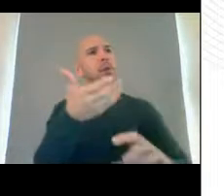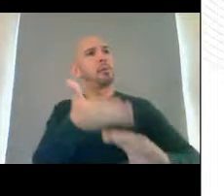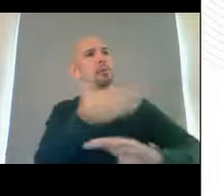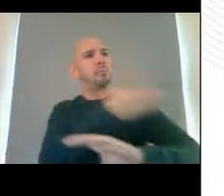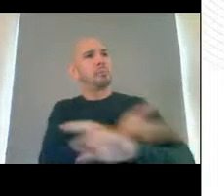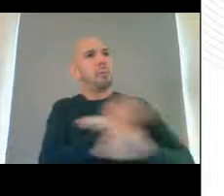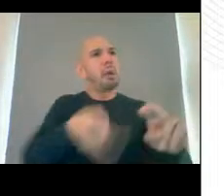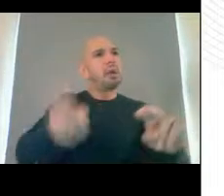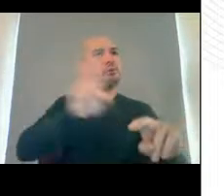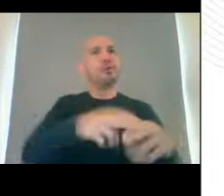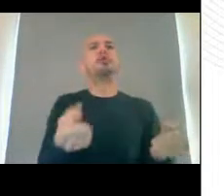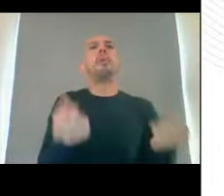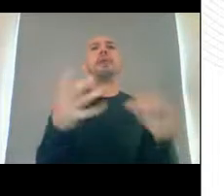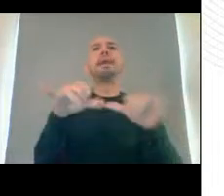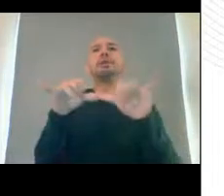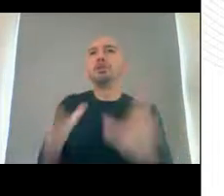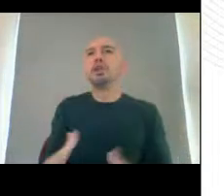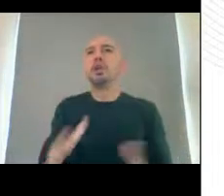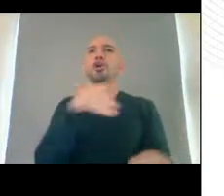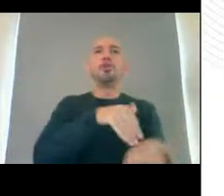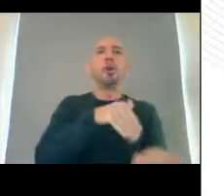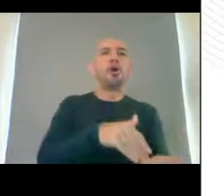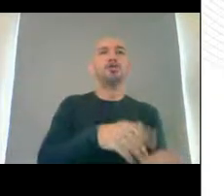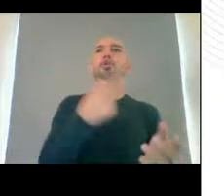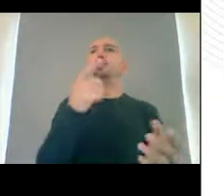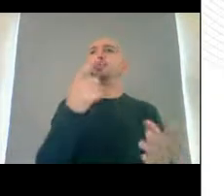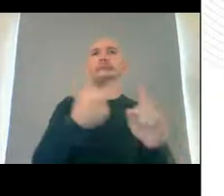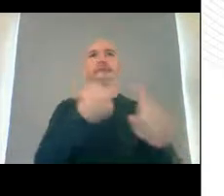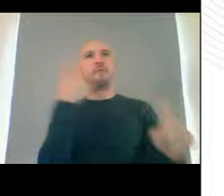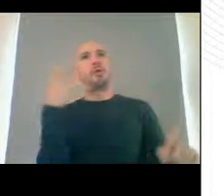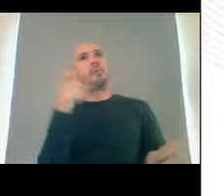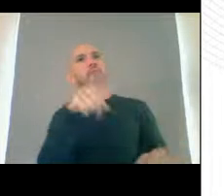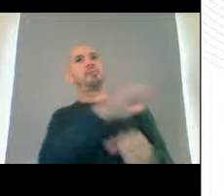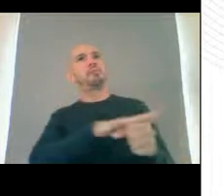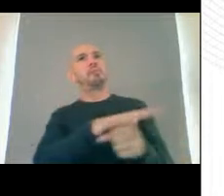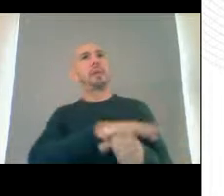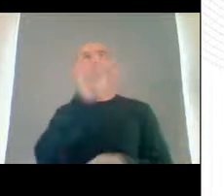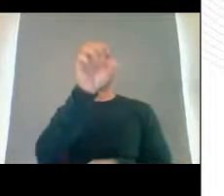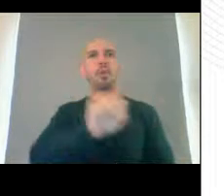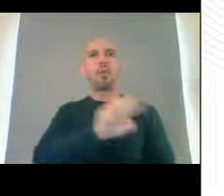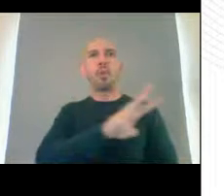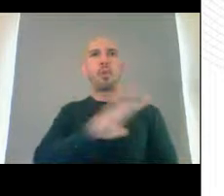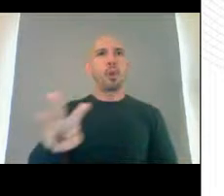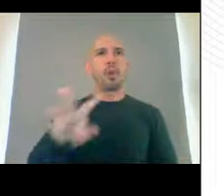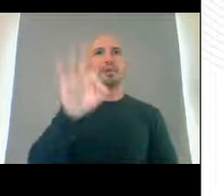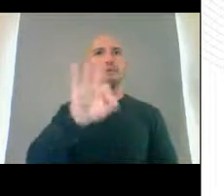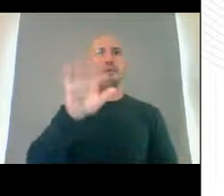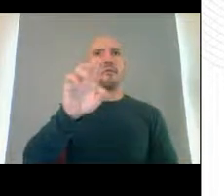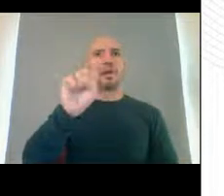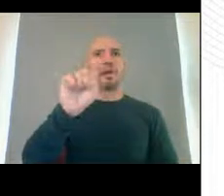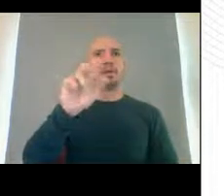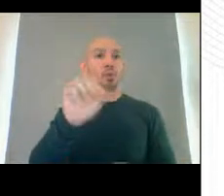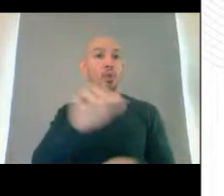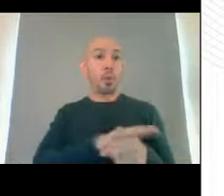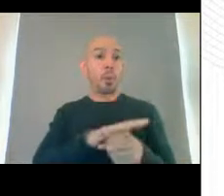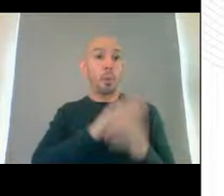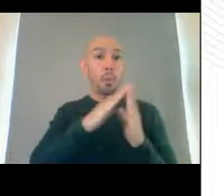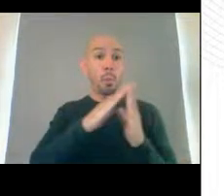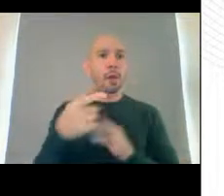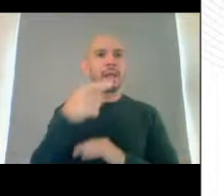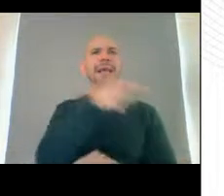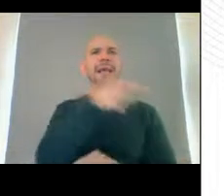lawyers and doctors that come out of the southwest fresno community right and um so he had a long-term vision